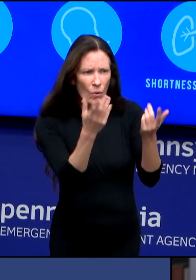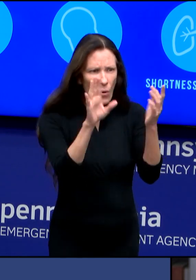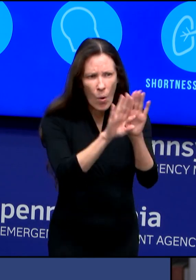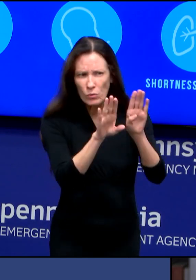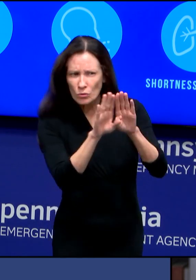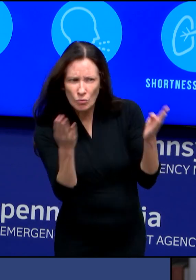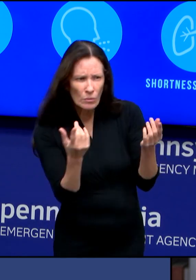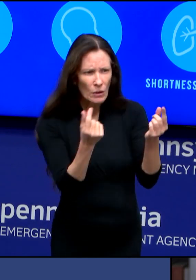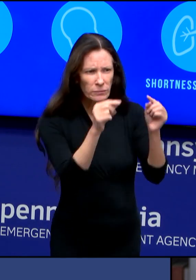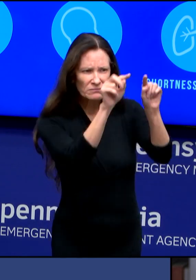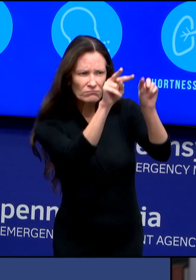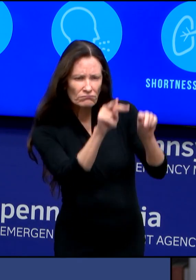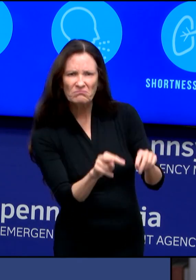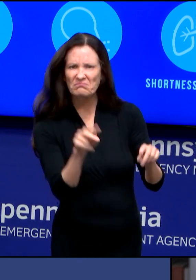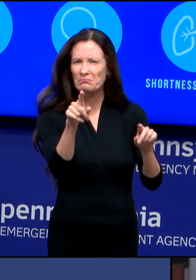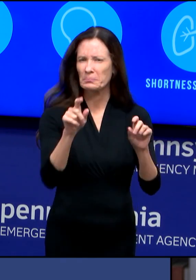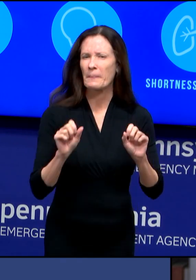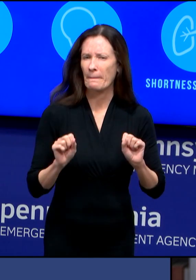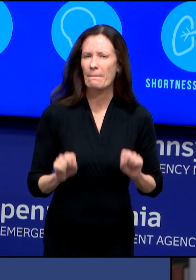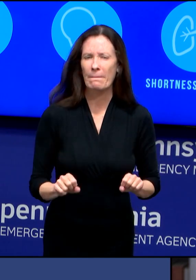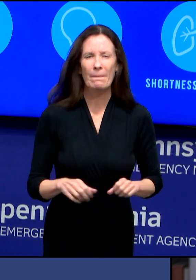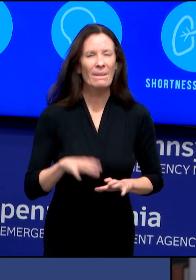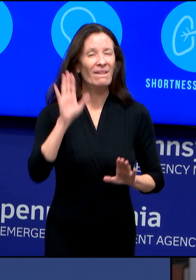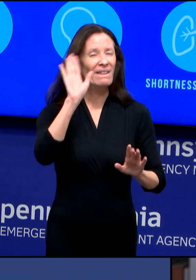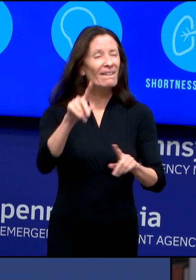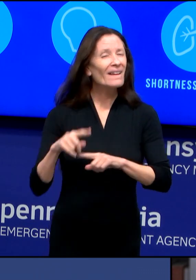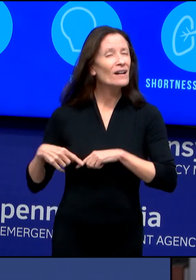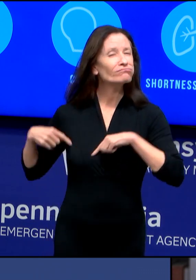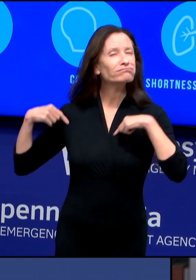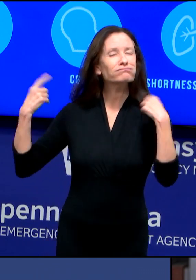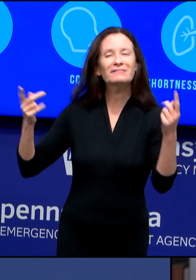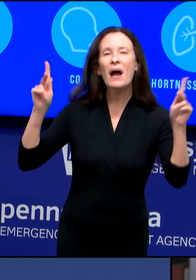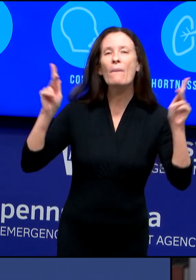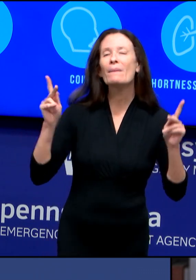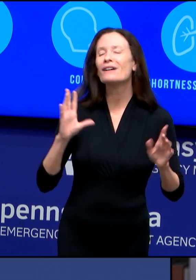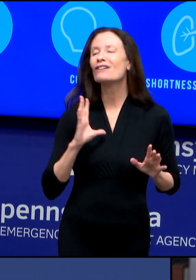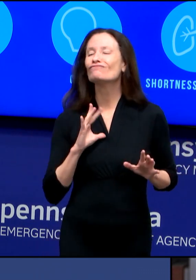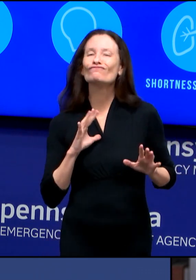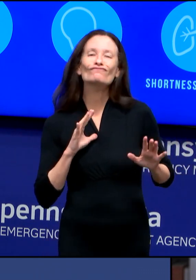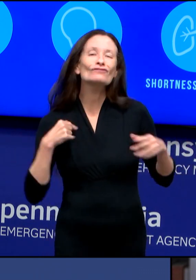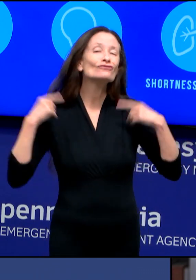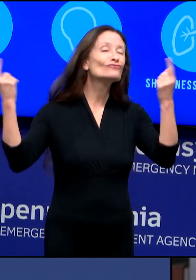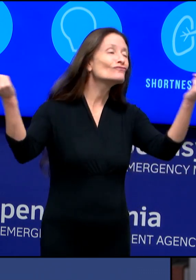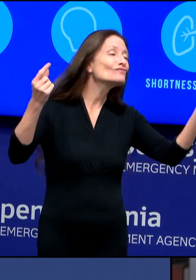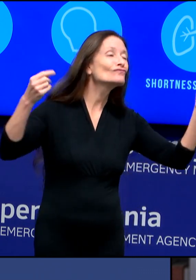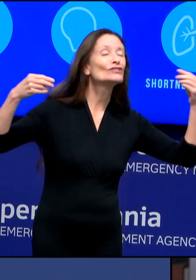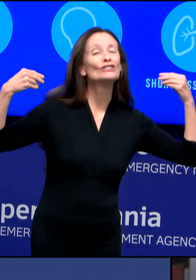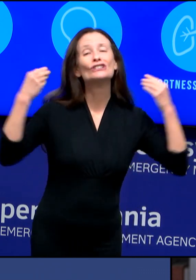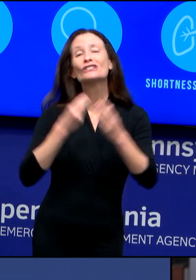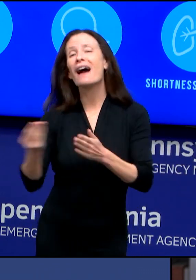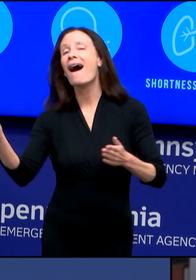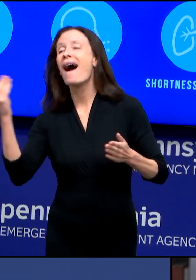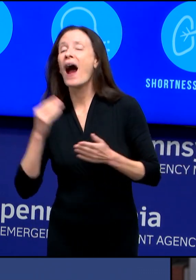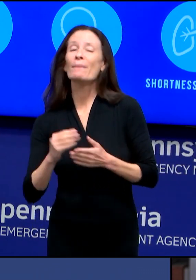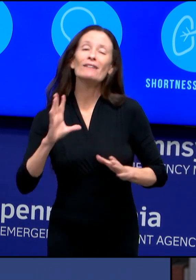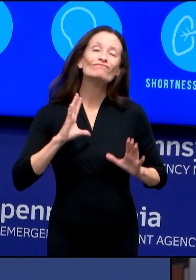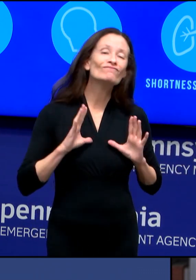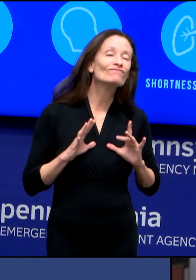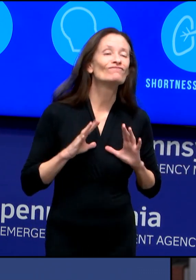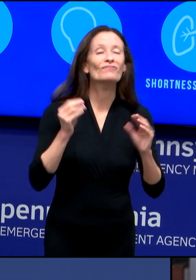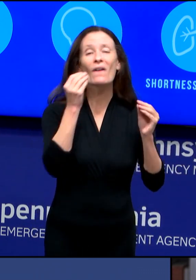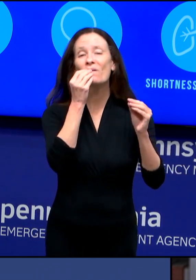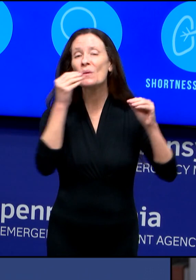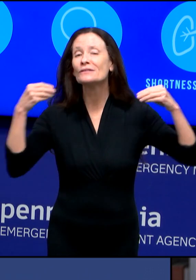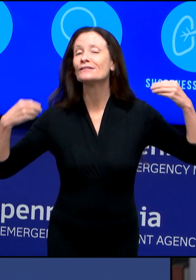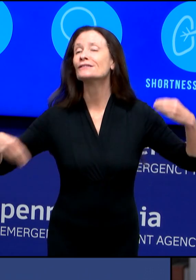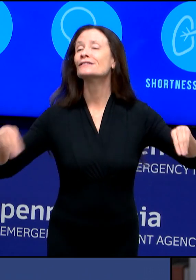loved ones anytime we want. But if we want to save lives, we must distance ourselves socially. This